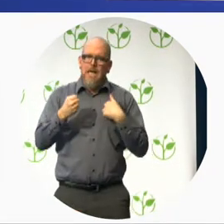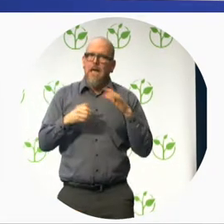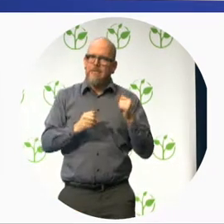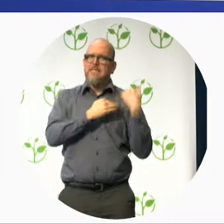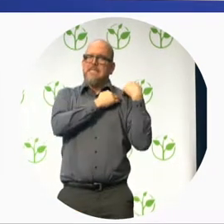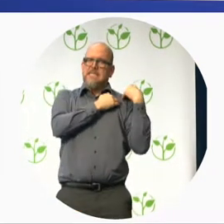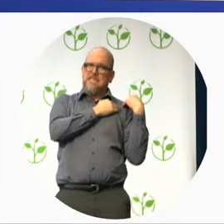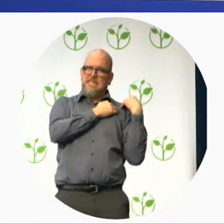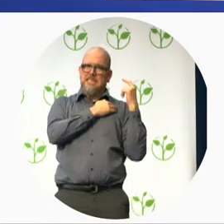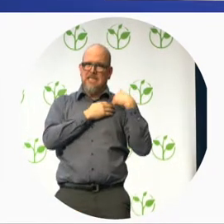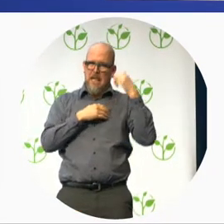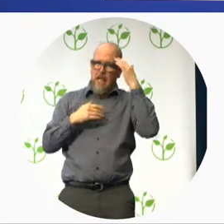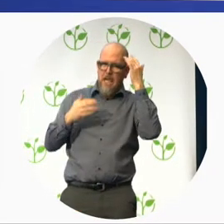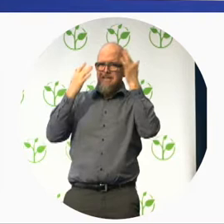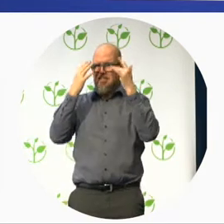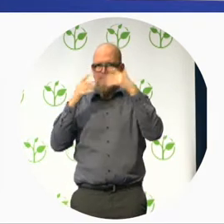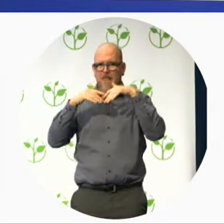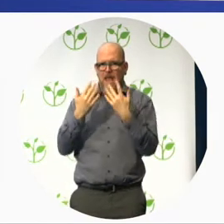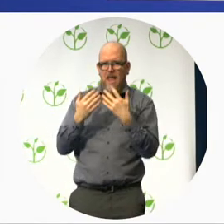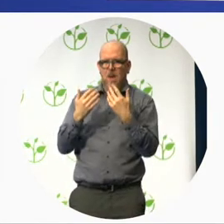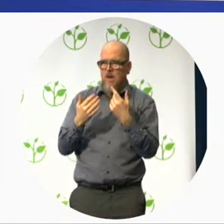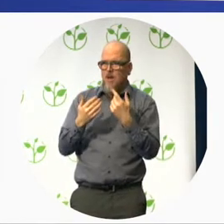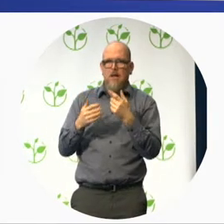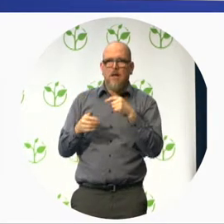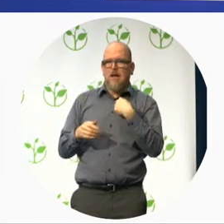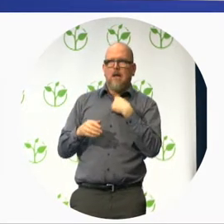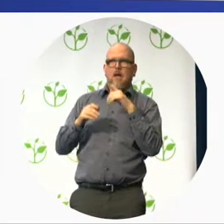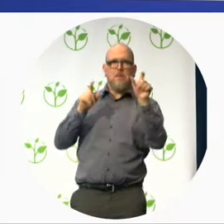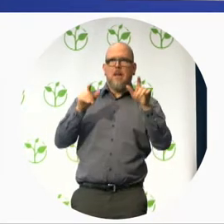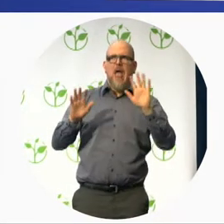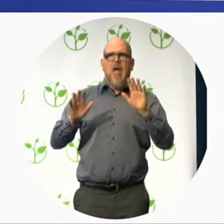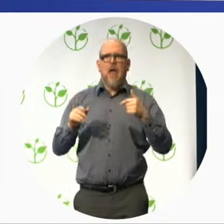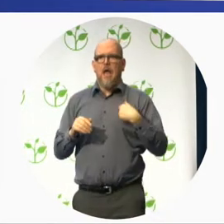their content, even though it's required by law. So we've overcome that barrier.